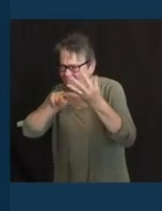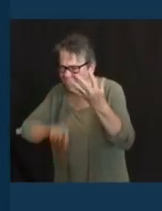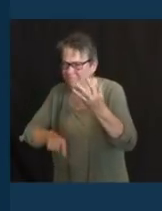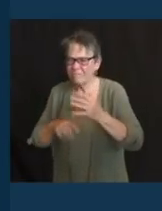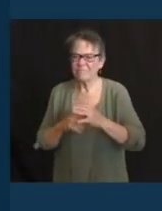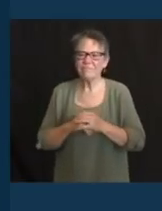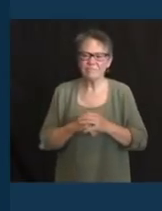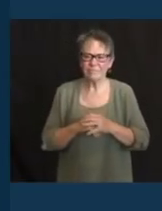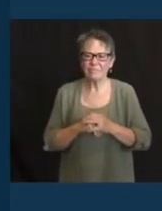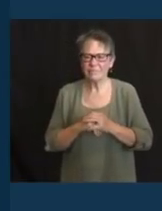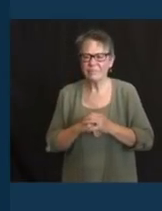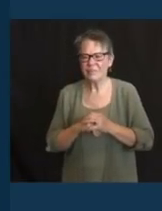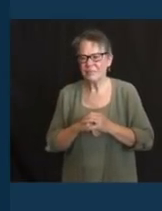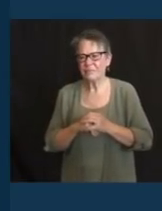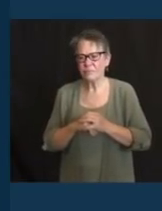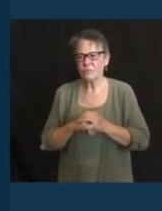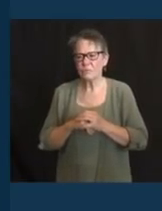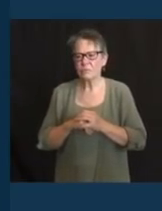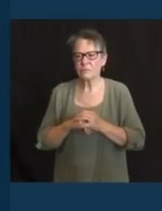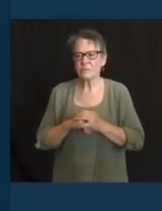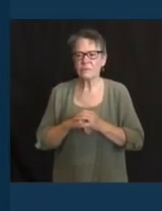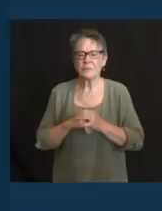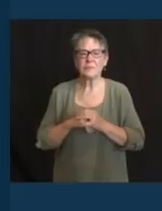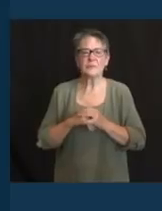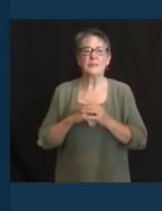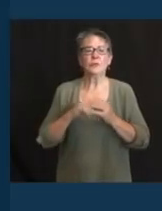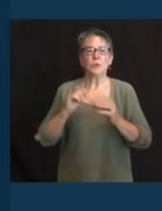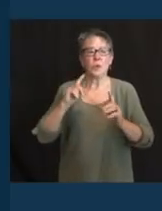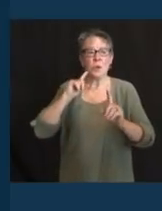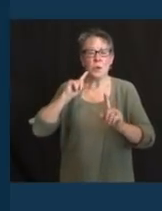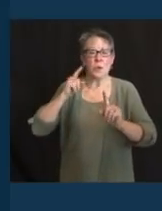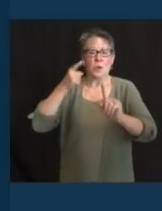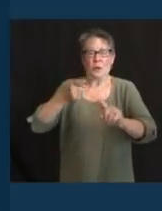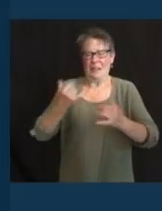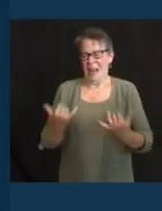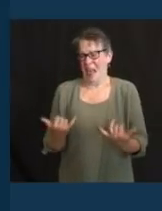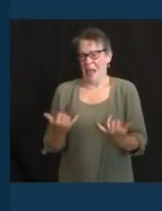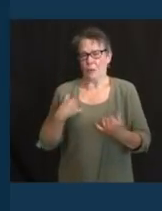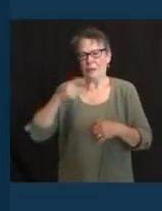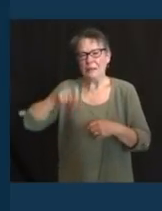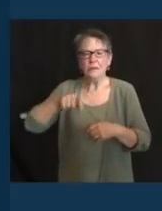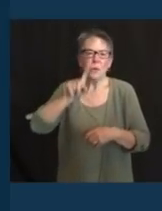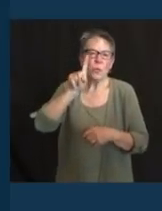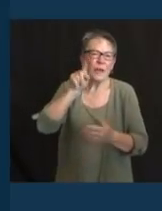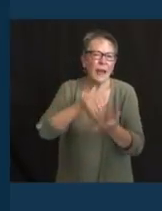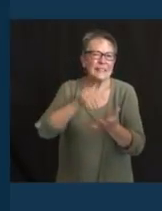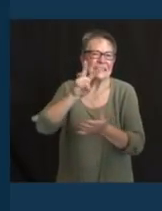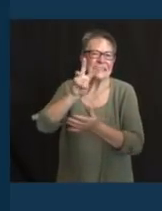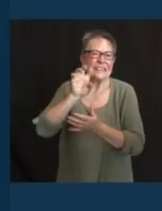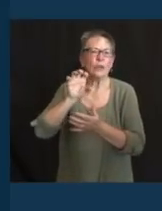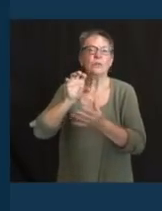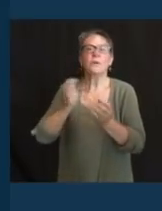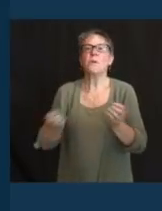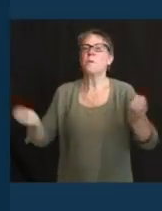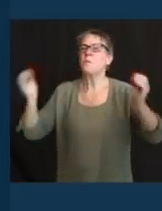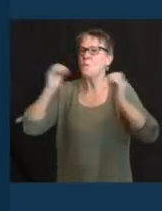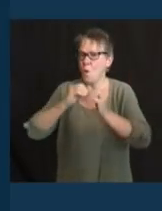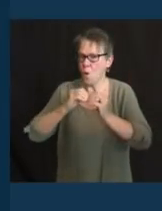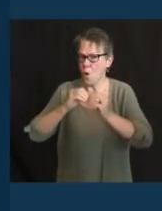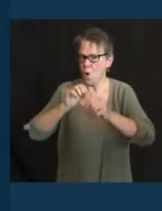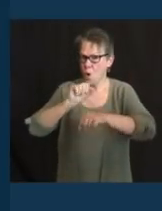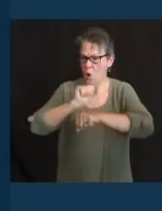1,600 additional contact tracers on board in June, this month. Again, that's 1,600 in addition to